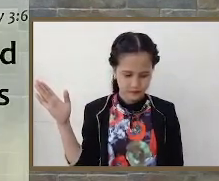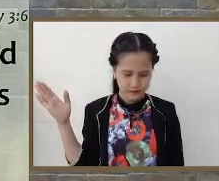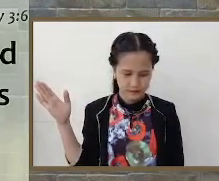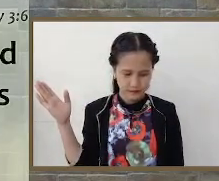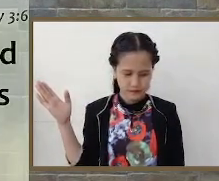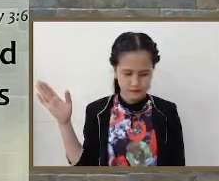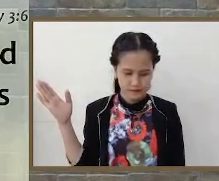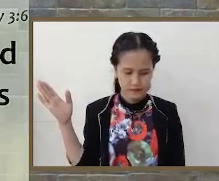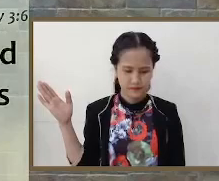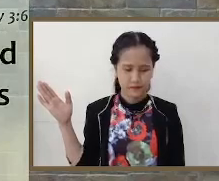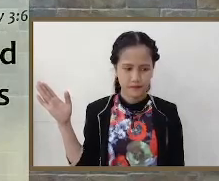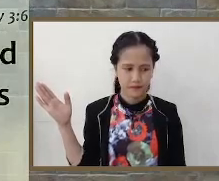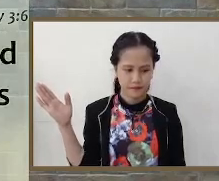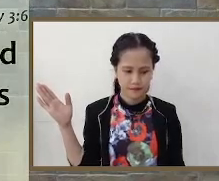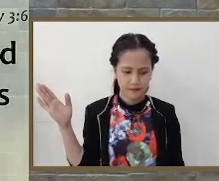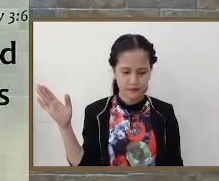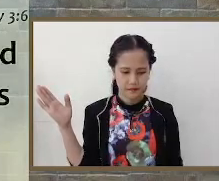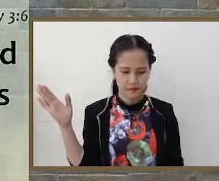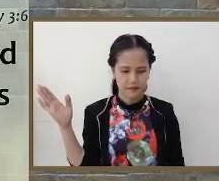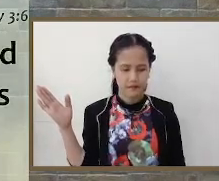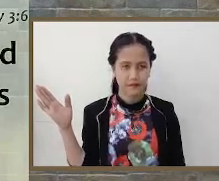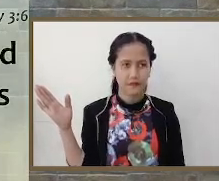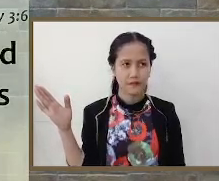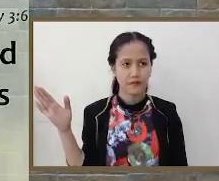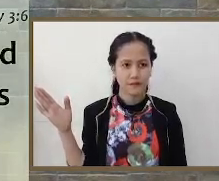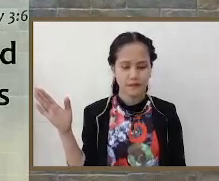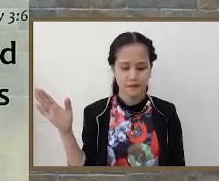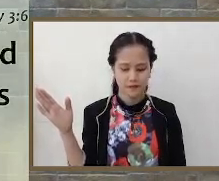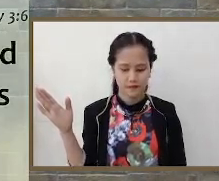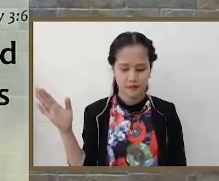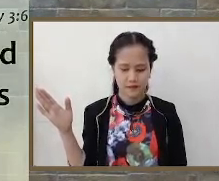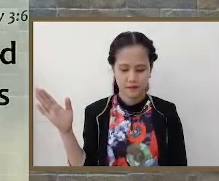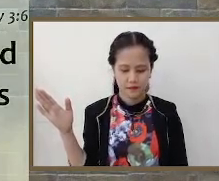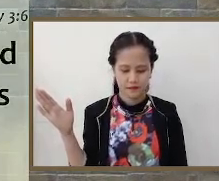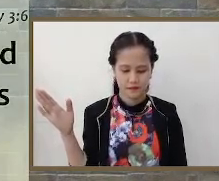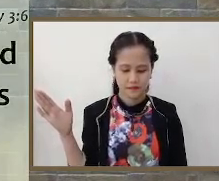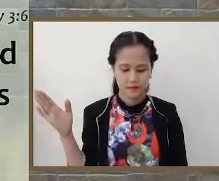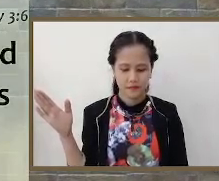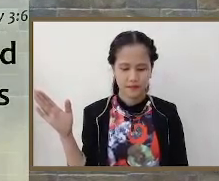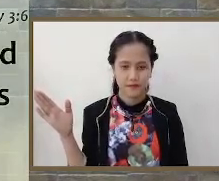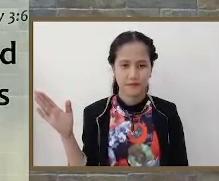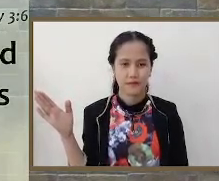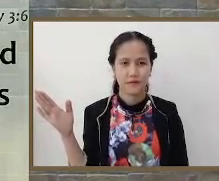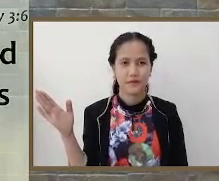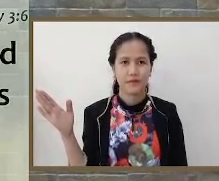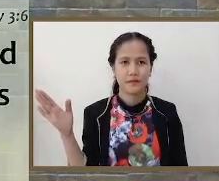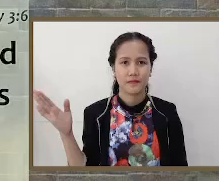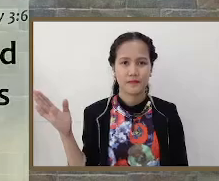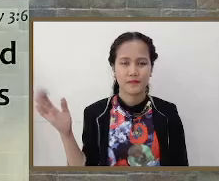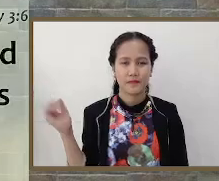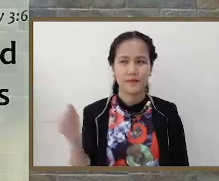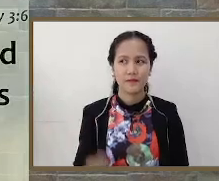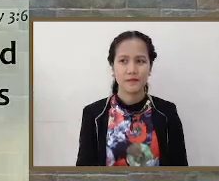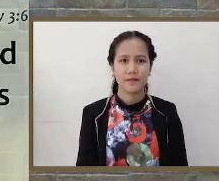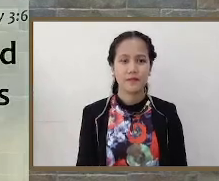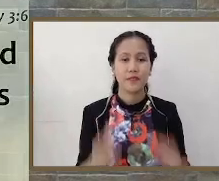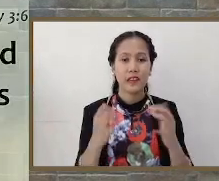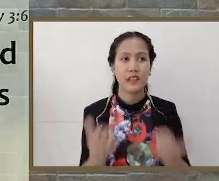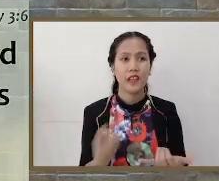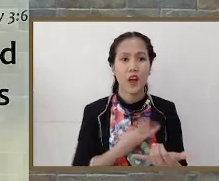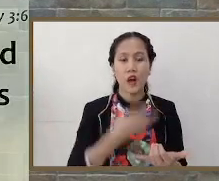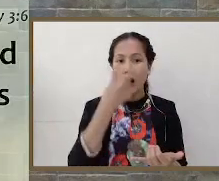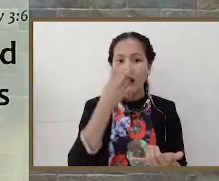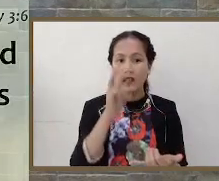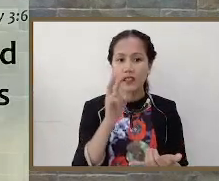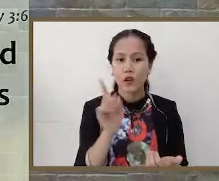captive silly women laden with sins, led away with diverse lusts. Na nakita po natin sinasabi